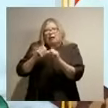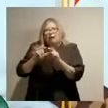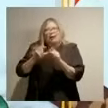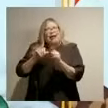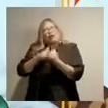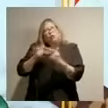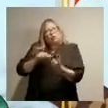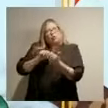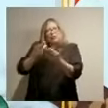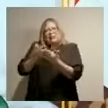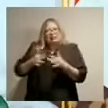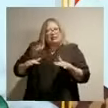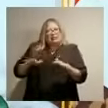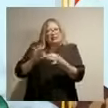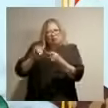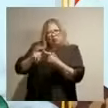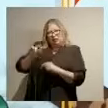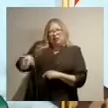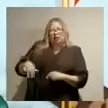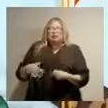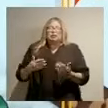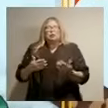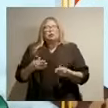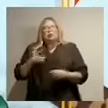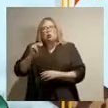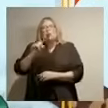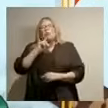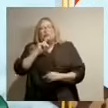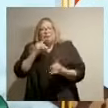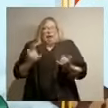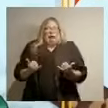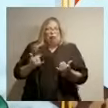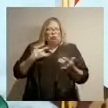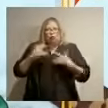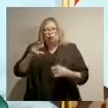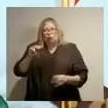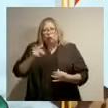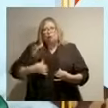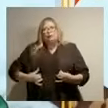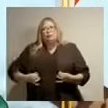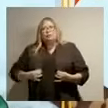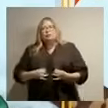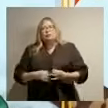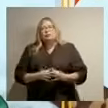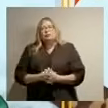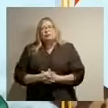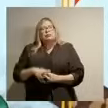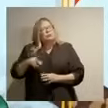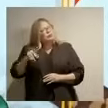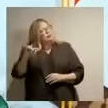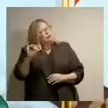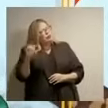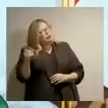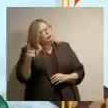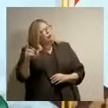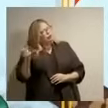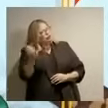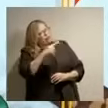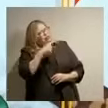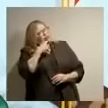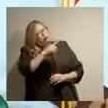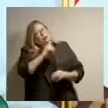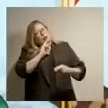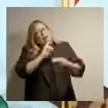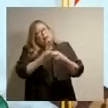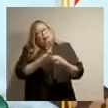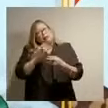the short run, we don't feel there's any real concerns. And finally, you mentioned that you feel like this, the budget, the